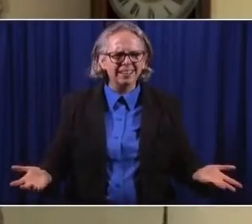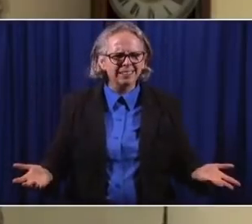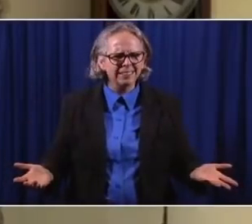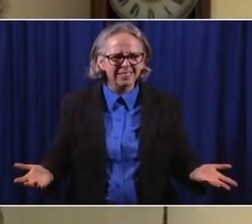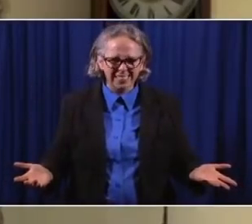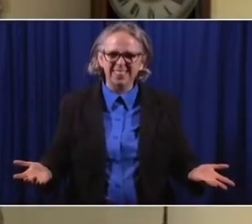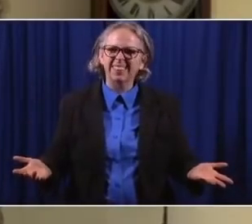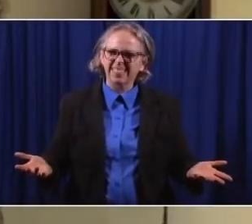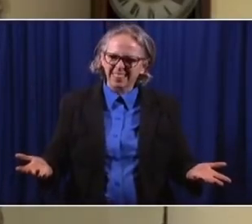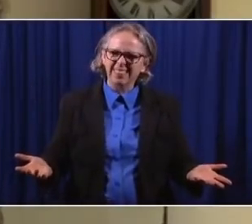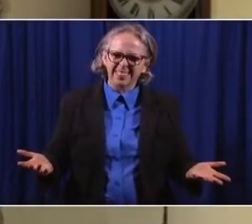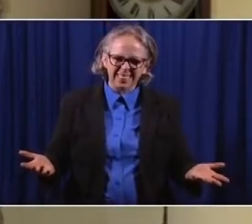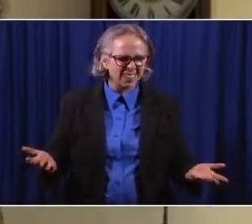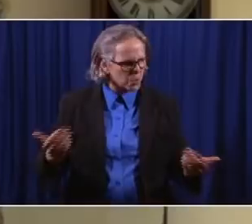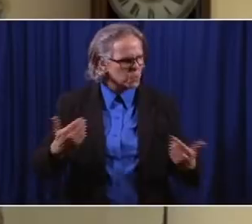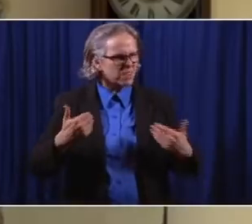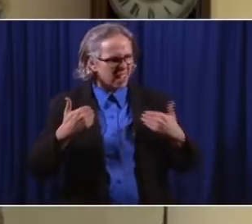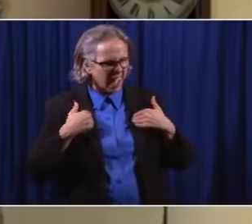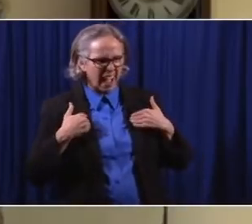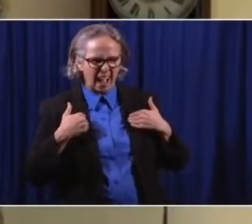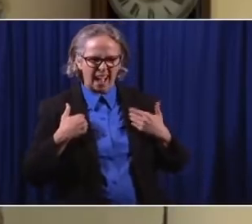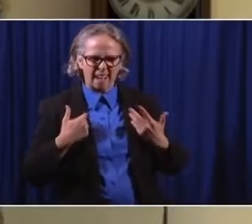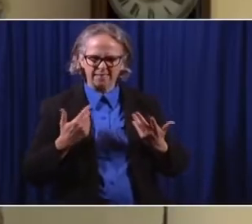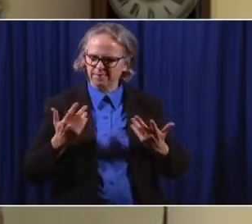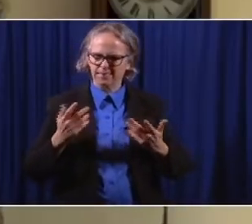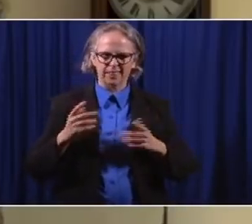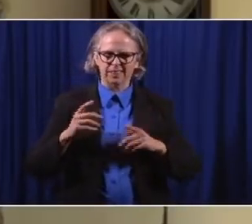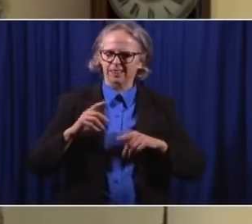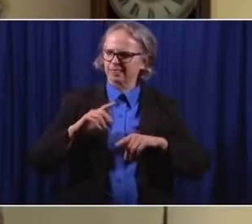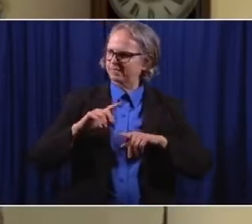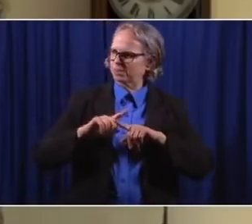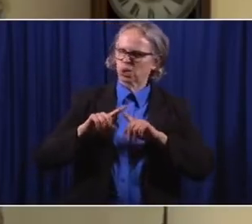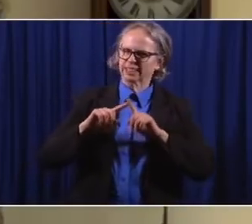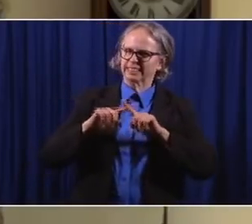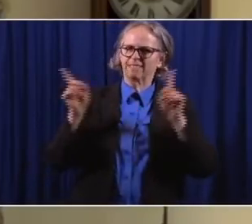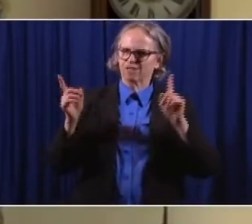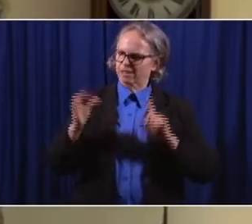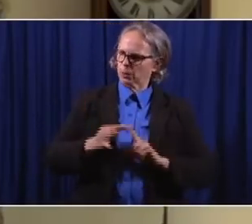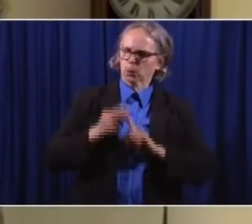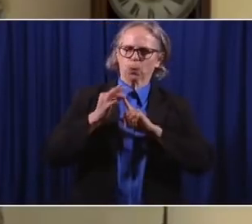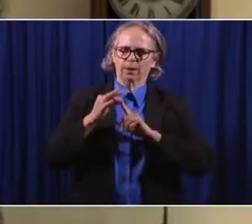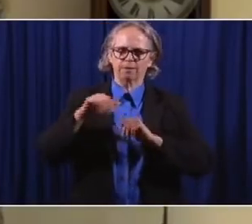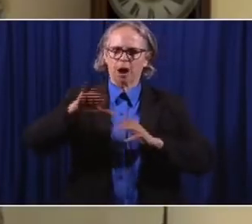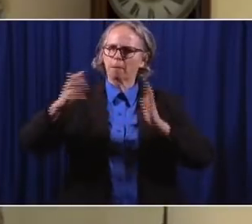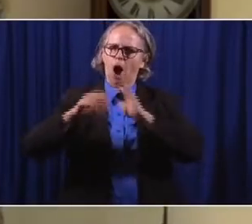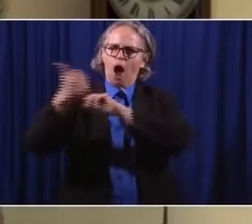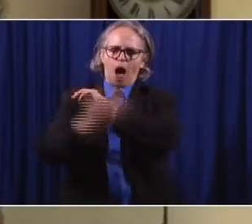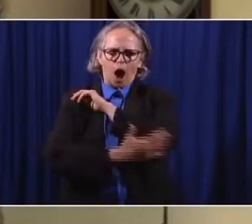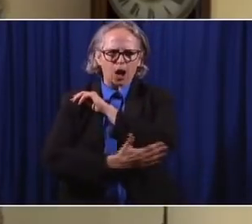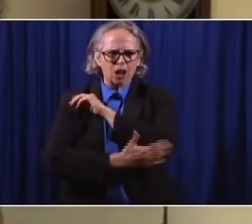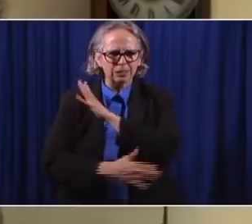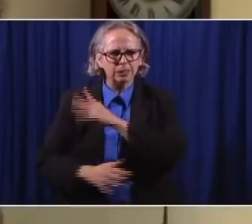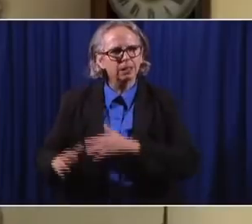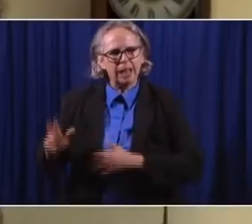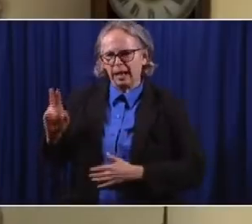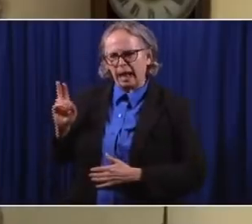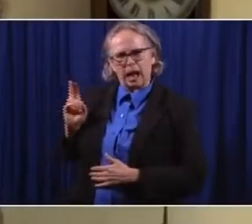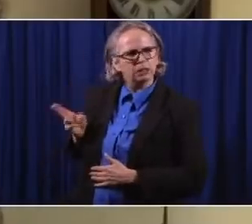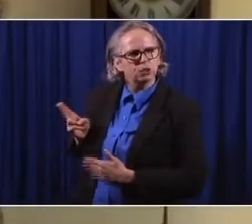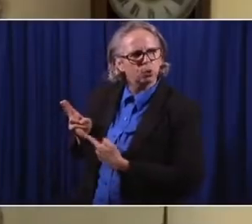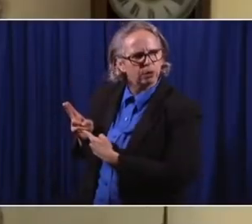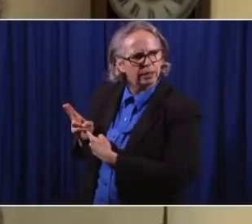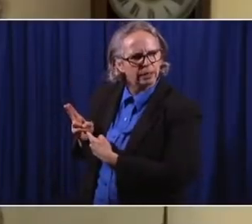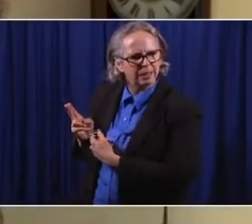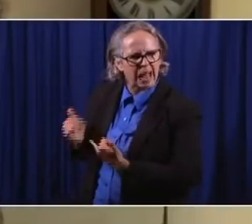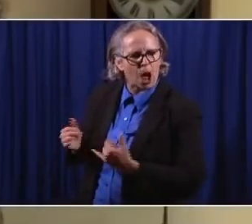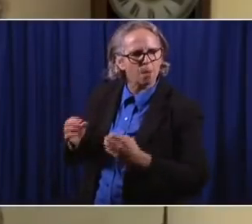different is this historically. Now, we got more countries that can do it today, but historically, what's made us different from the beginning is we have a peaceful